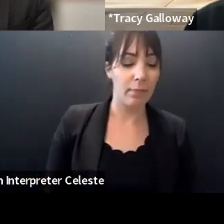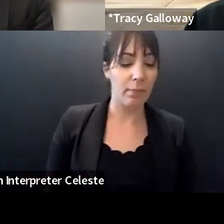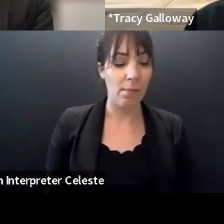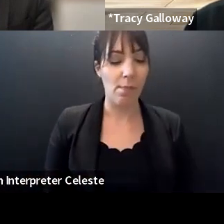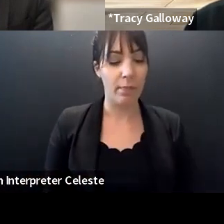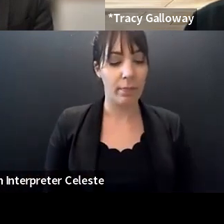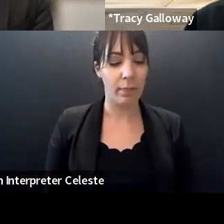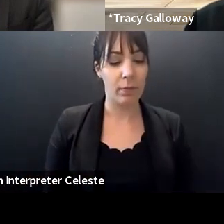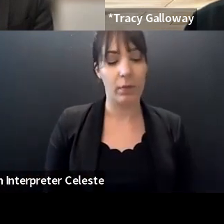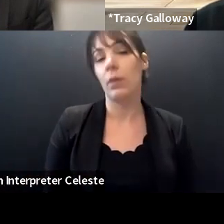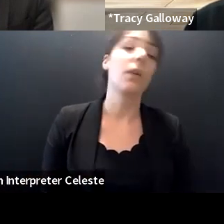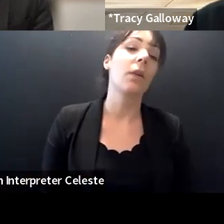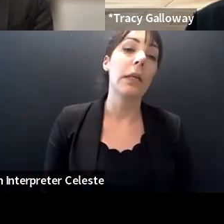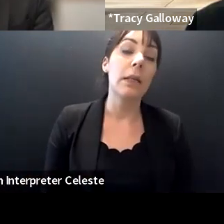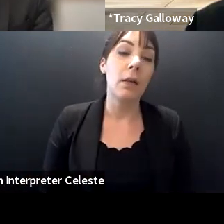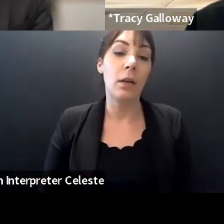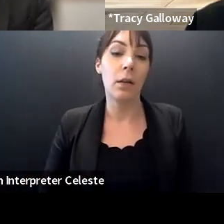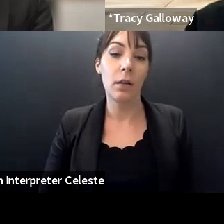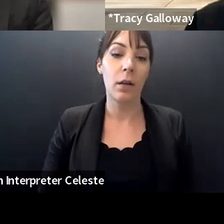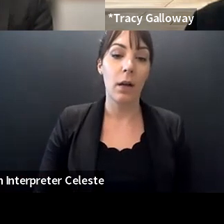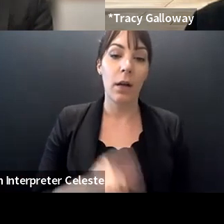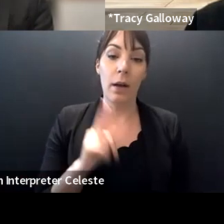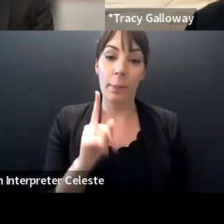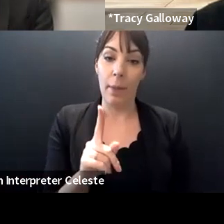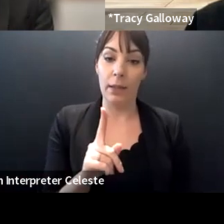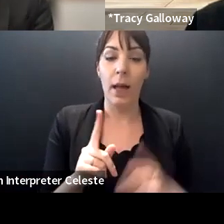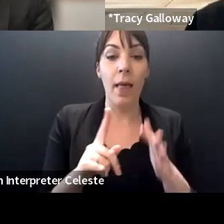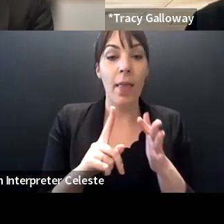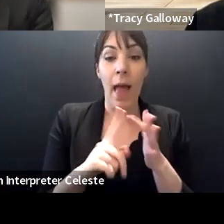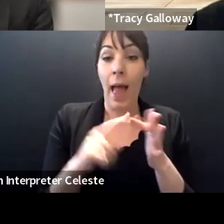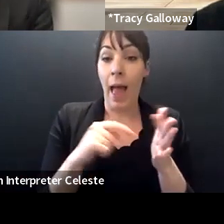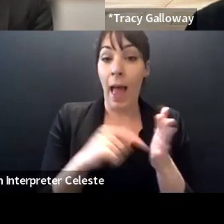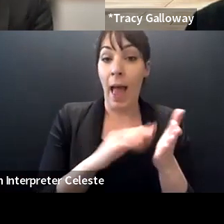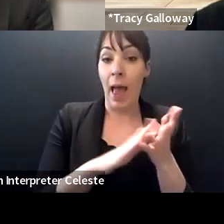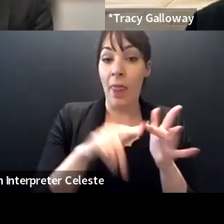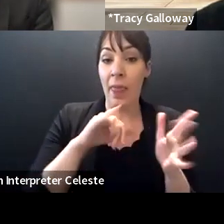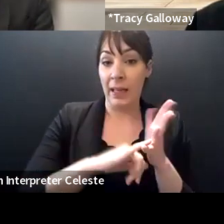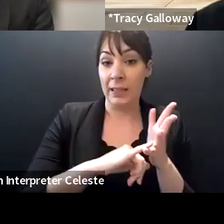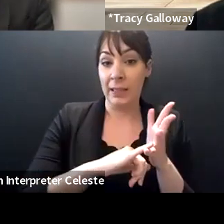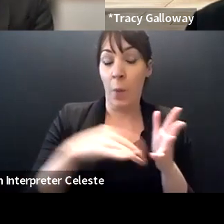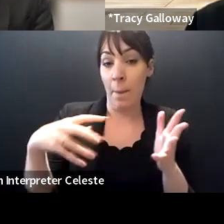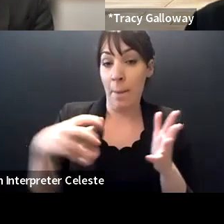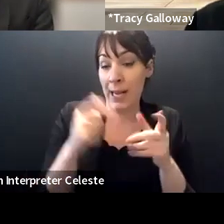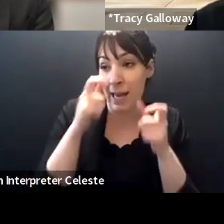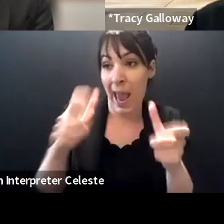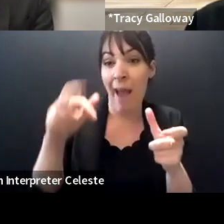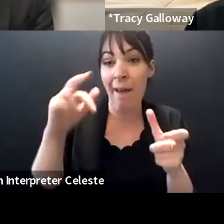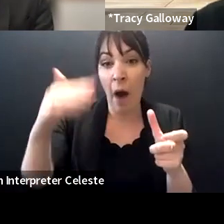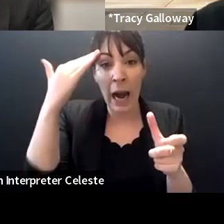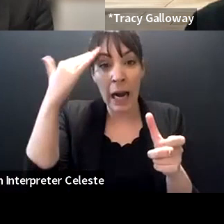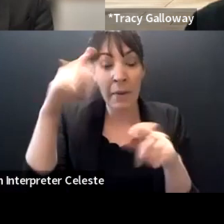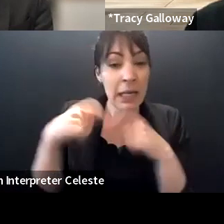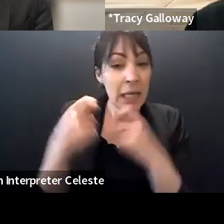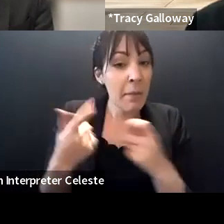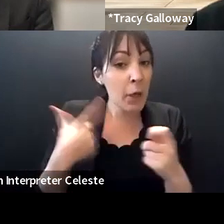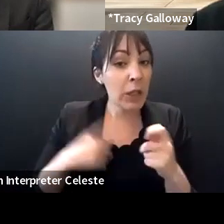of the ethics of care for our academic teams that they are sort of trapped between two worlds at